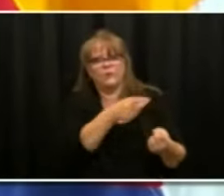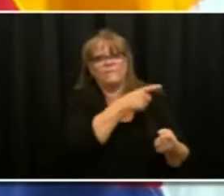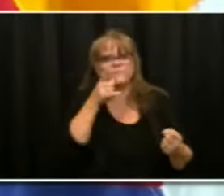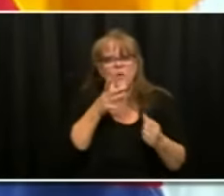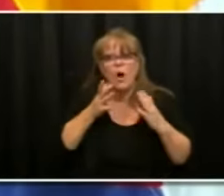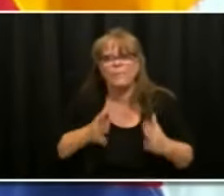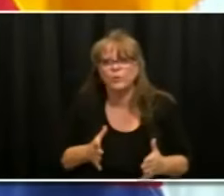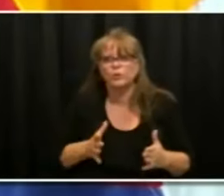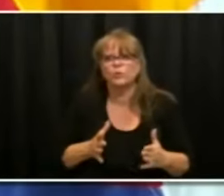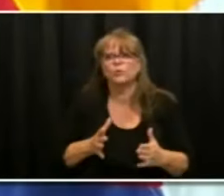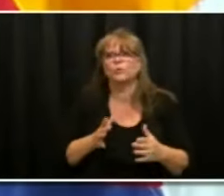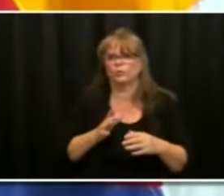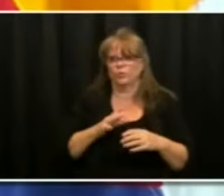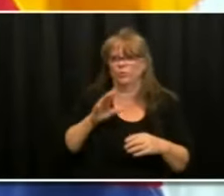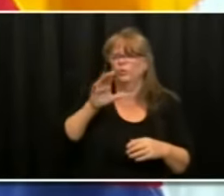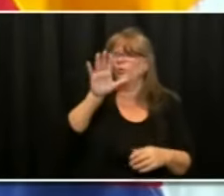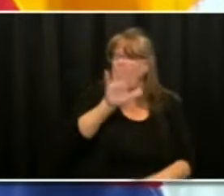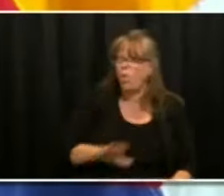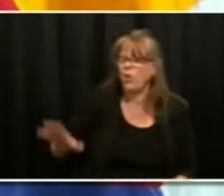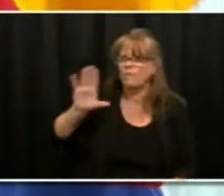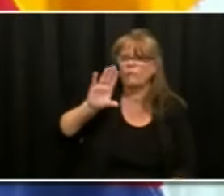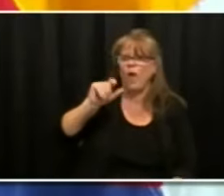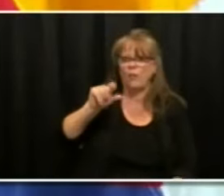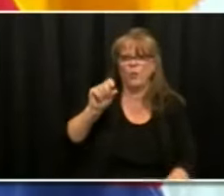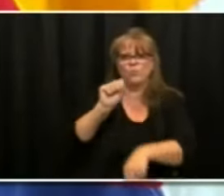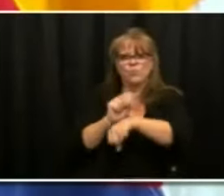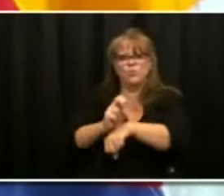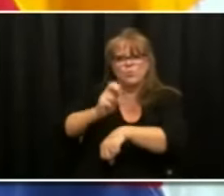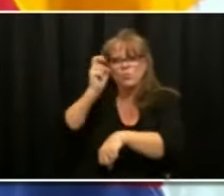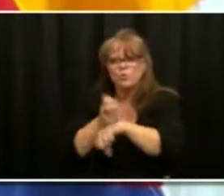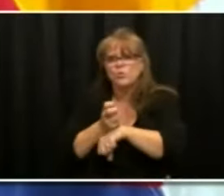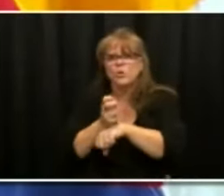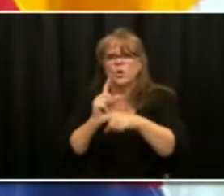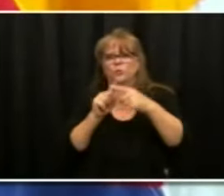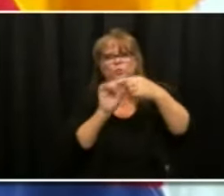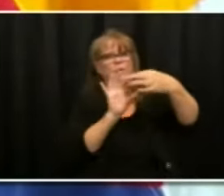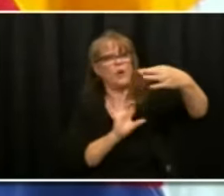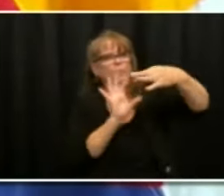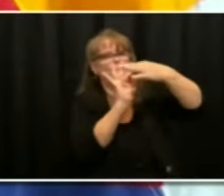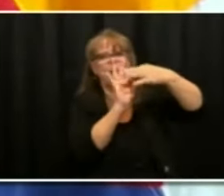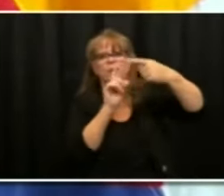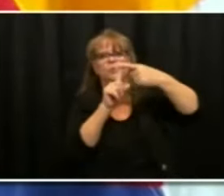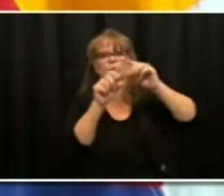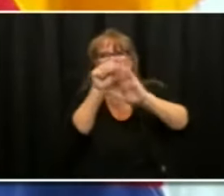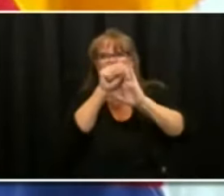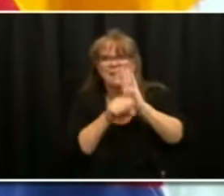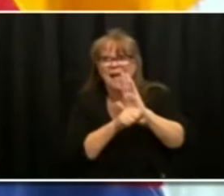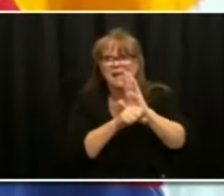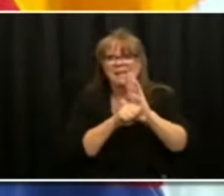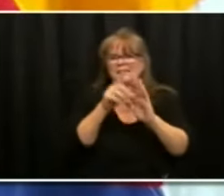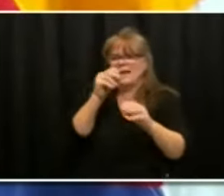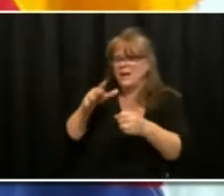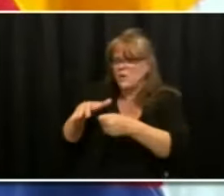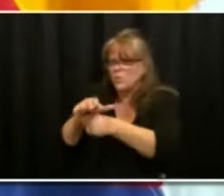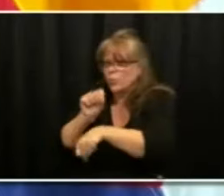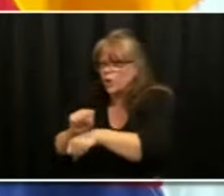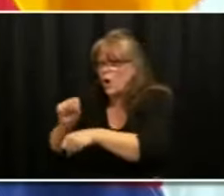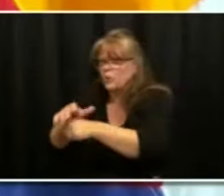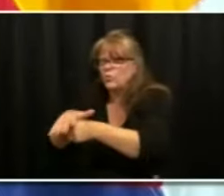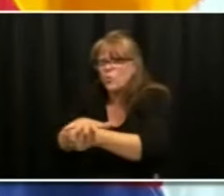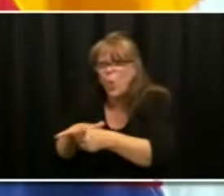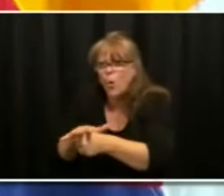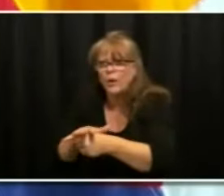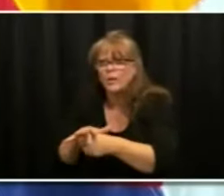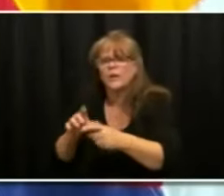Colorado, working with state and local partners to make sure that ag stays open while keeping the public safe. We